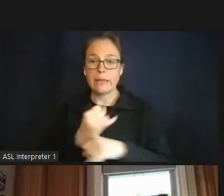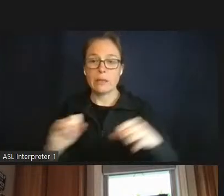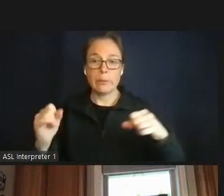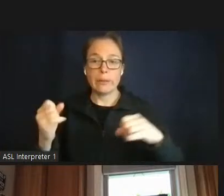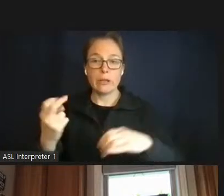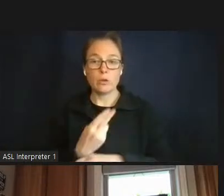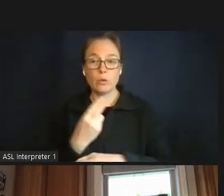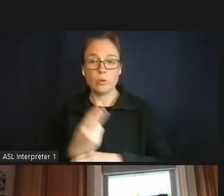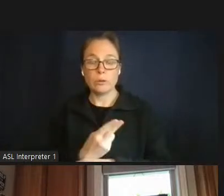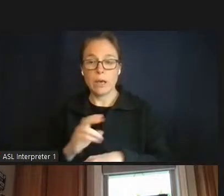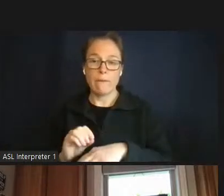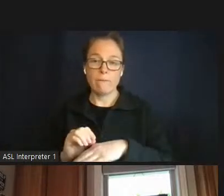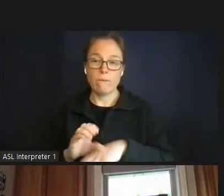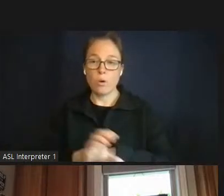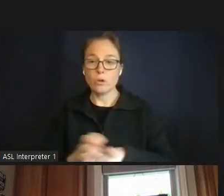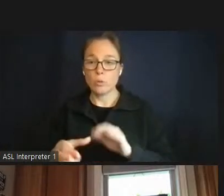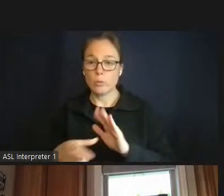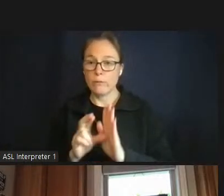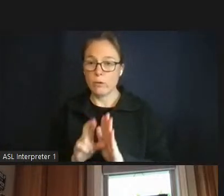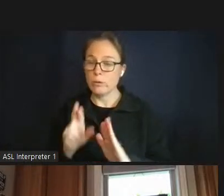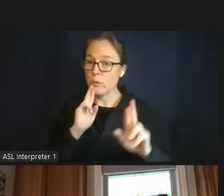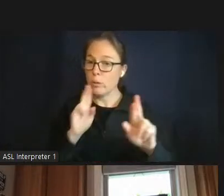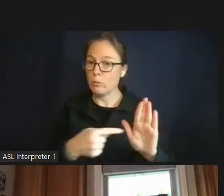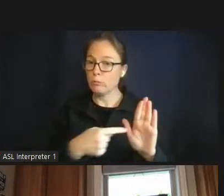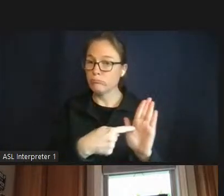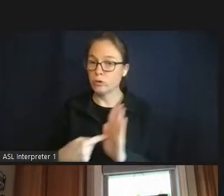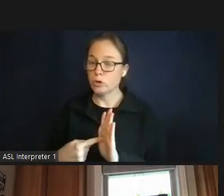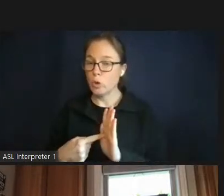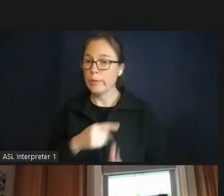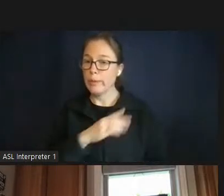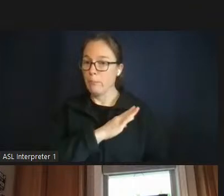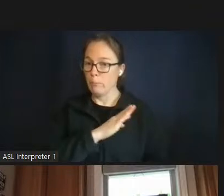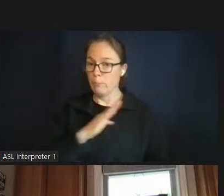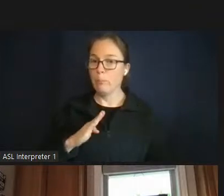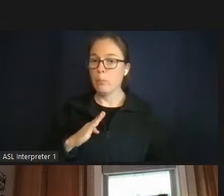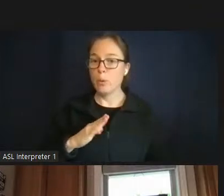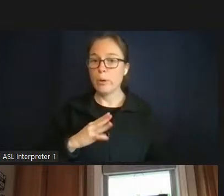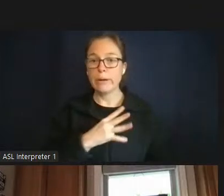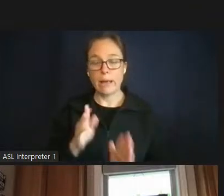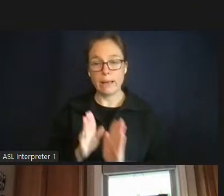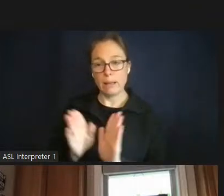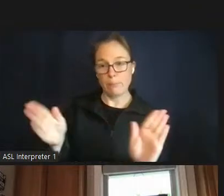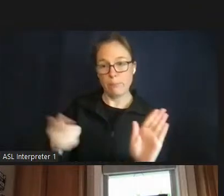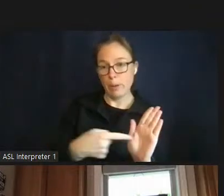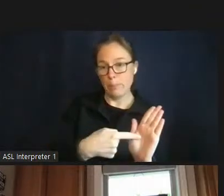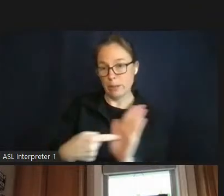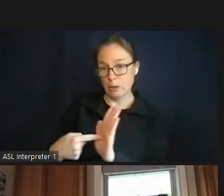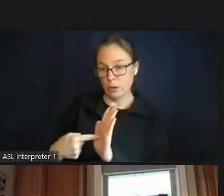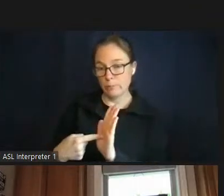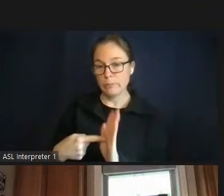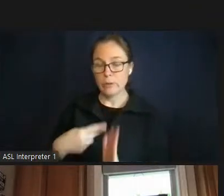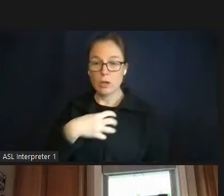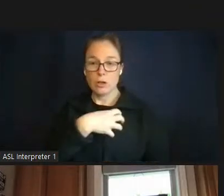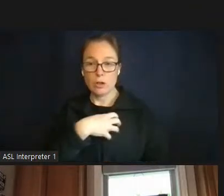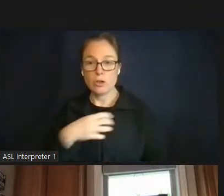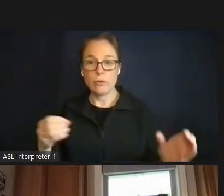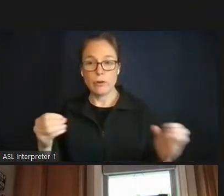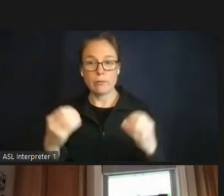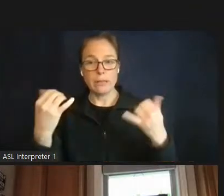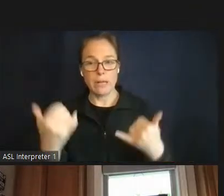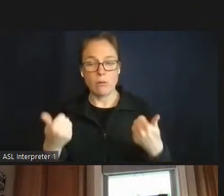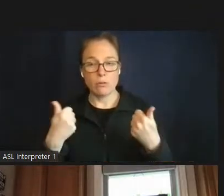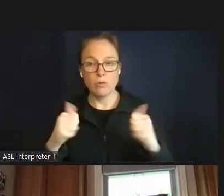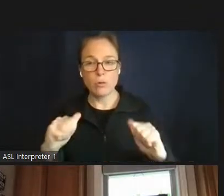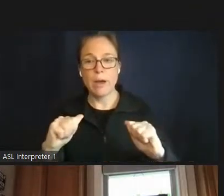year. The report was shared with the Board of County Commissioners as well as the public, and the sheriff's office is working on steps to